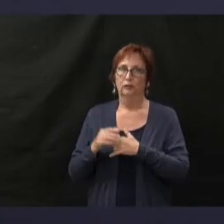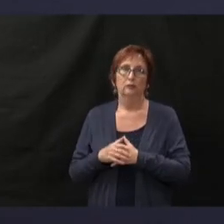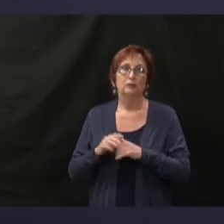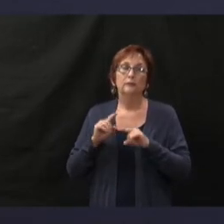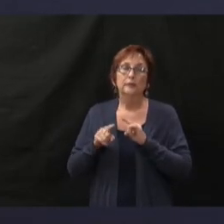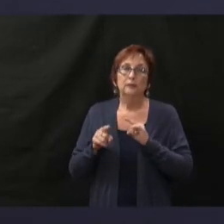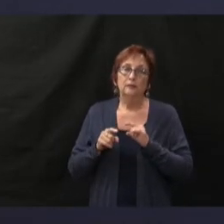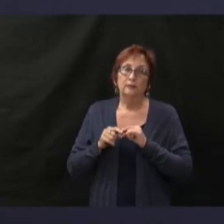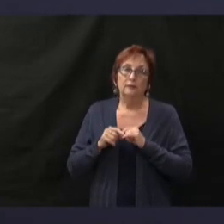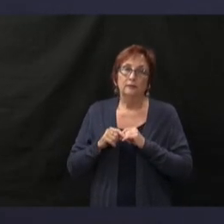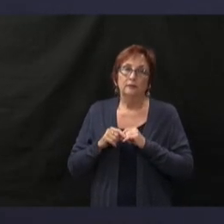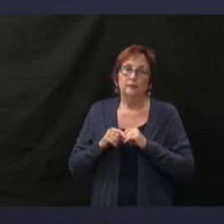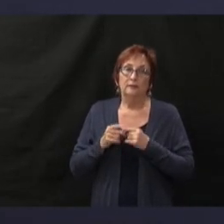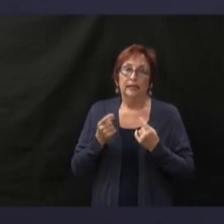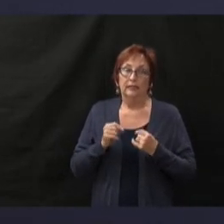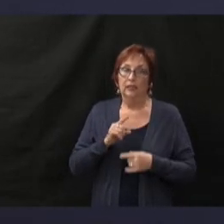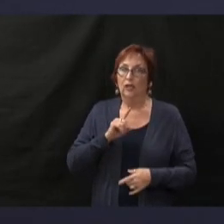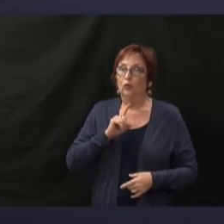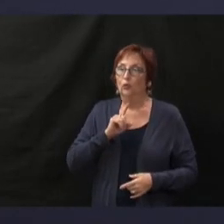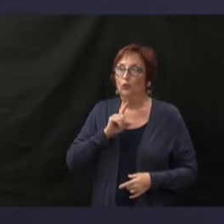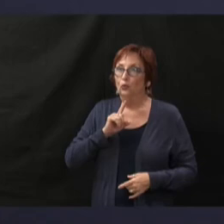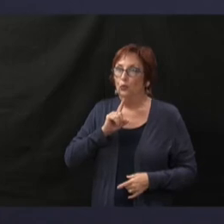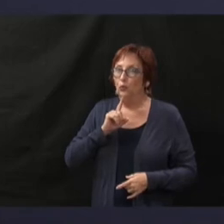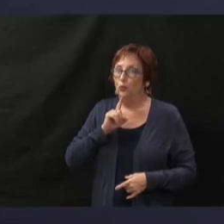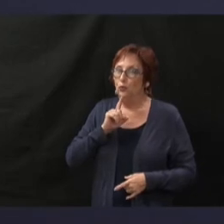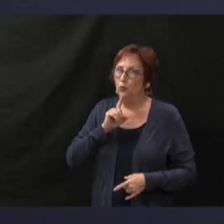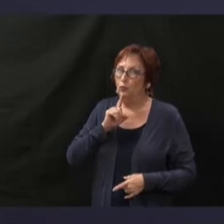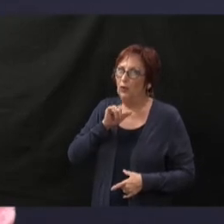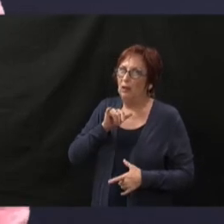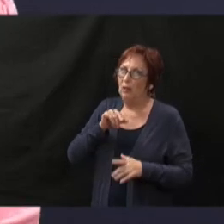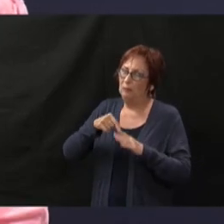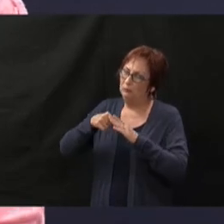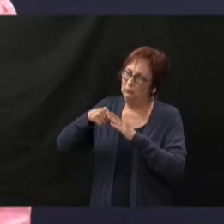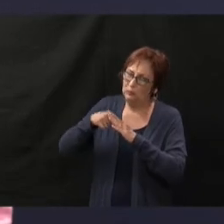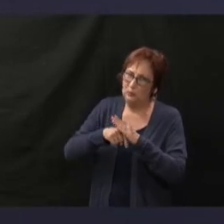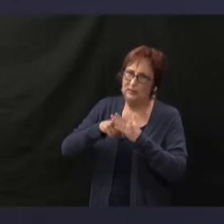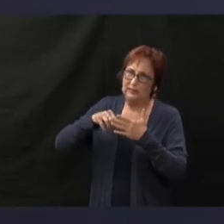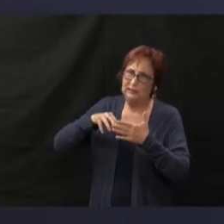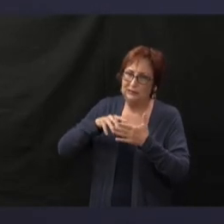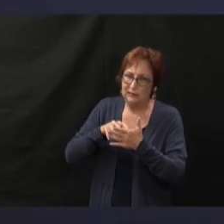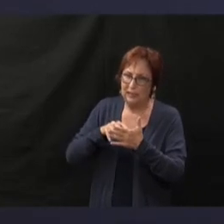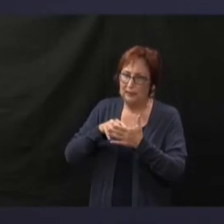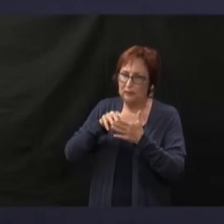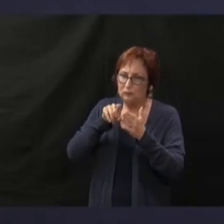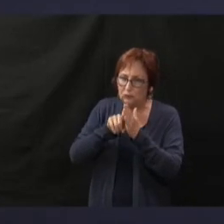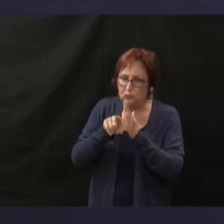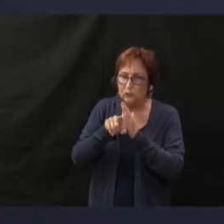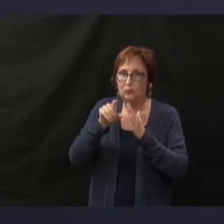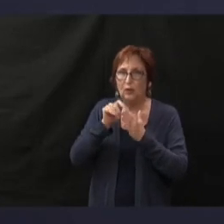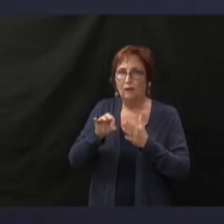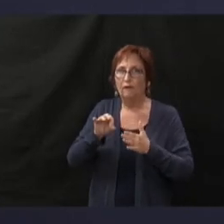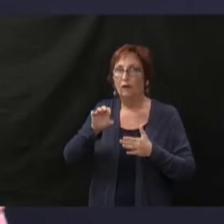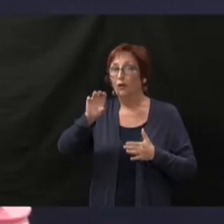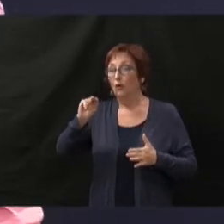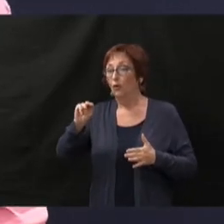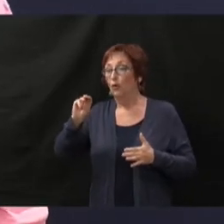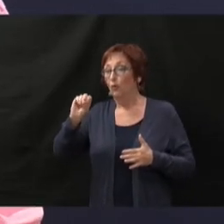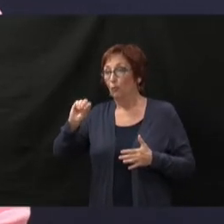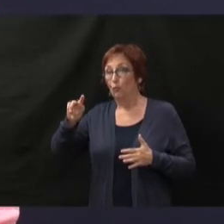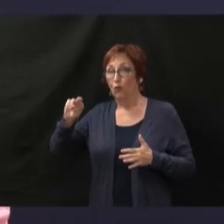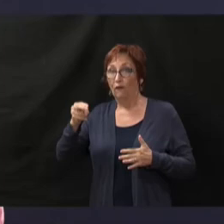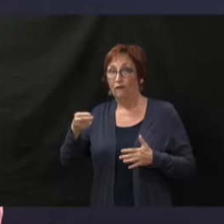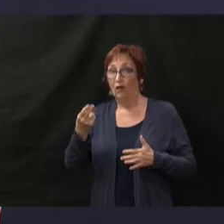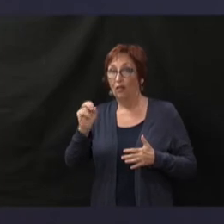but I did a real extensive study of morphology when I was teaching